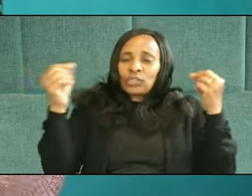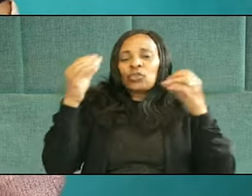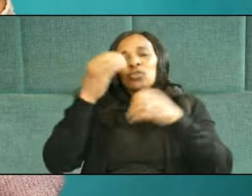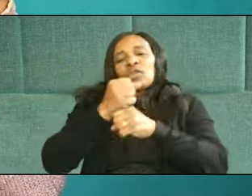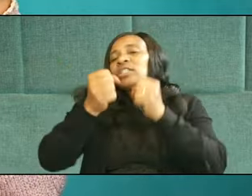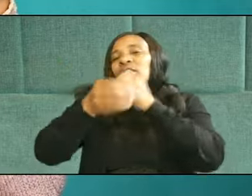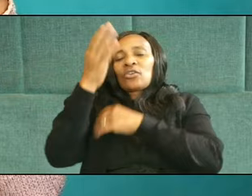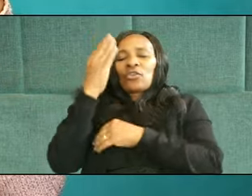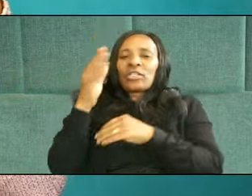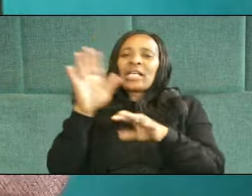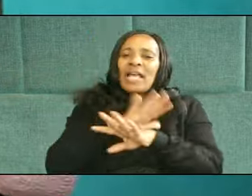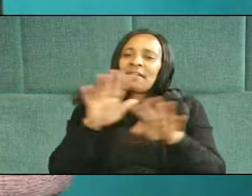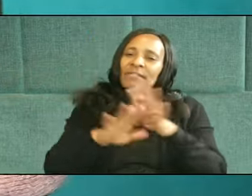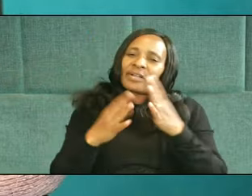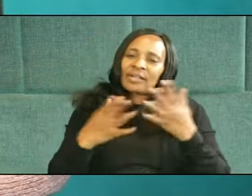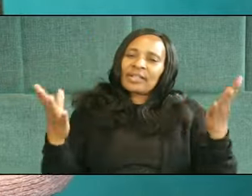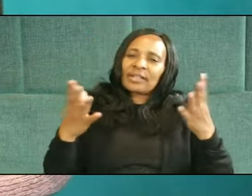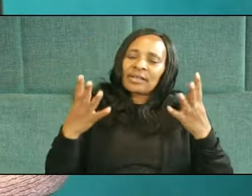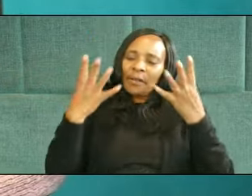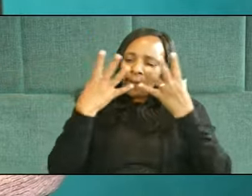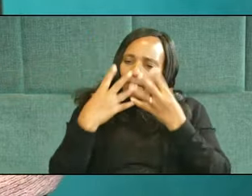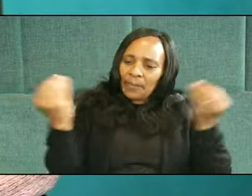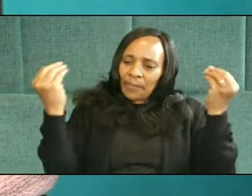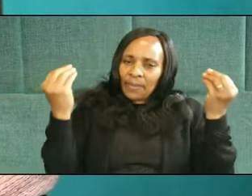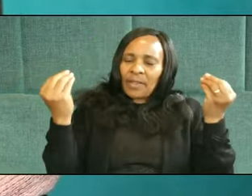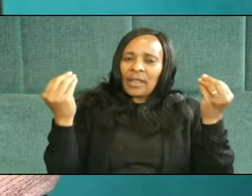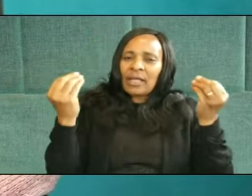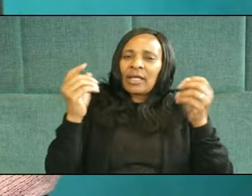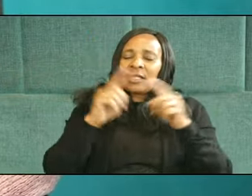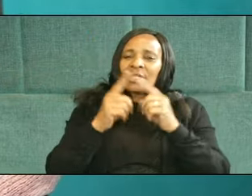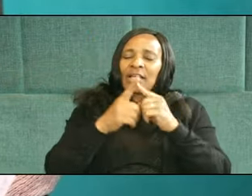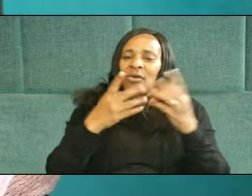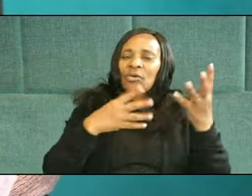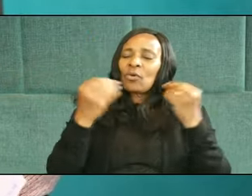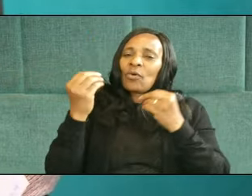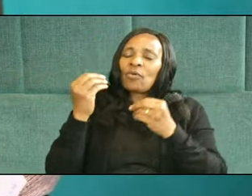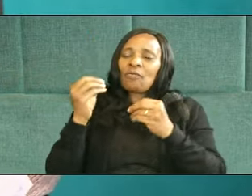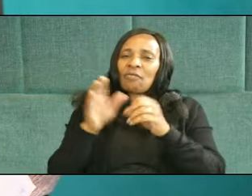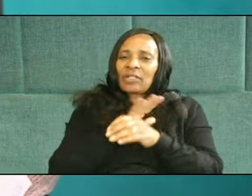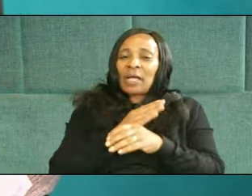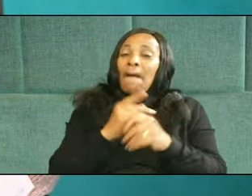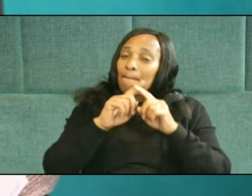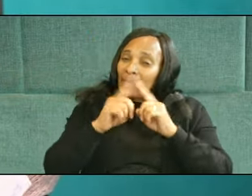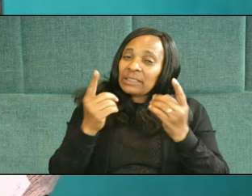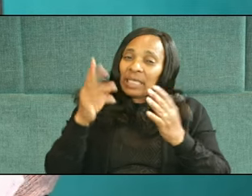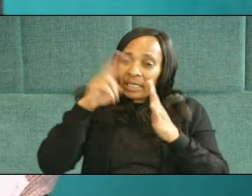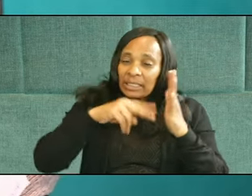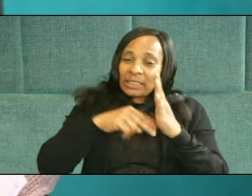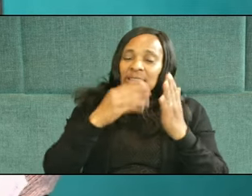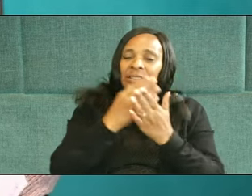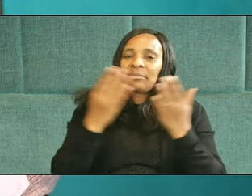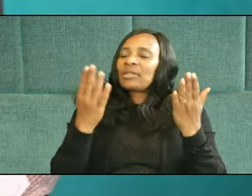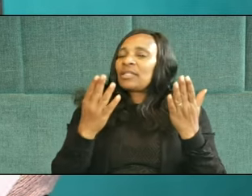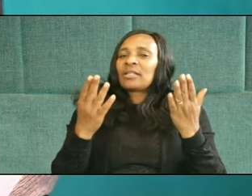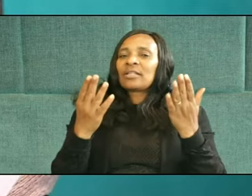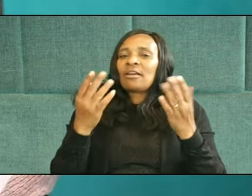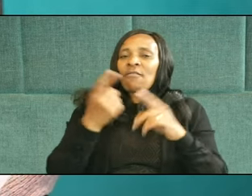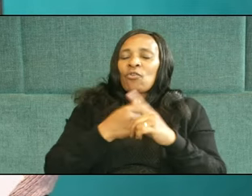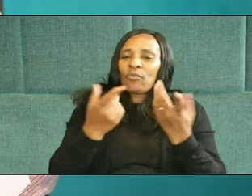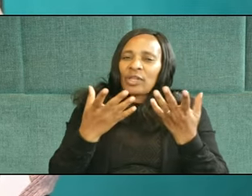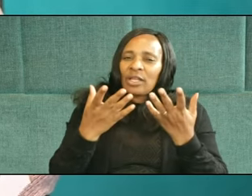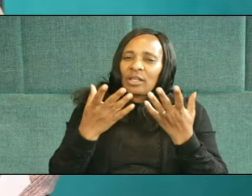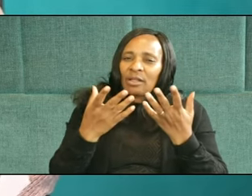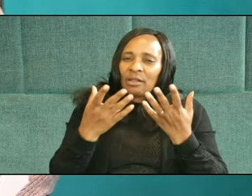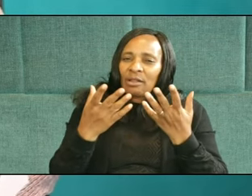everything else disappears. And I know I'm rushing a bit, but I wanted to read something from the